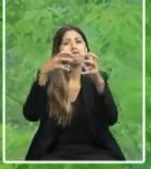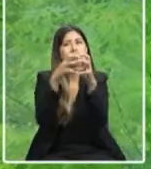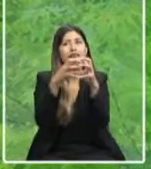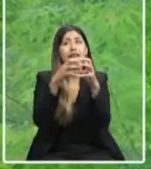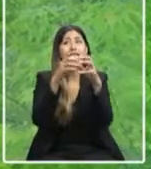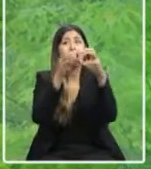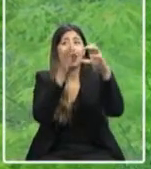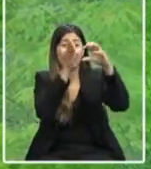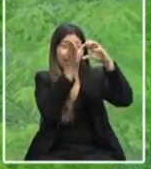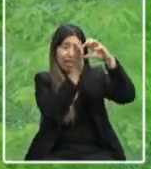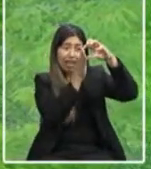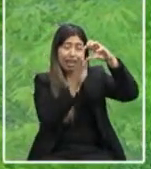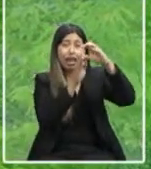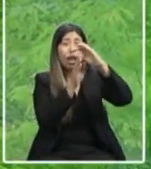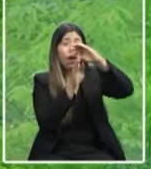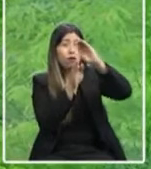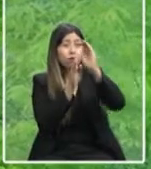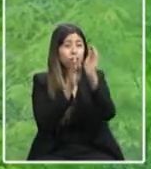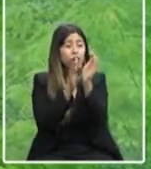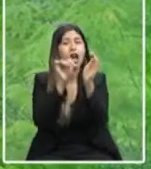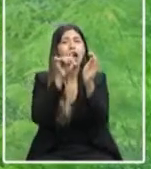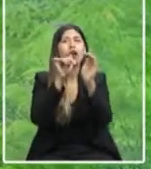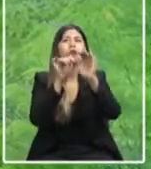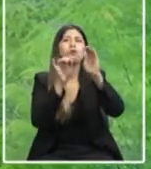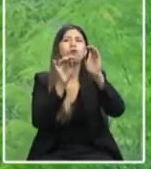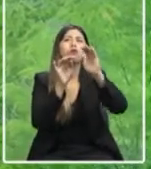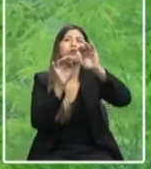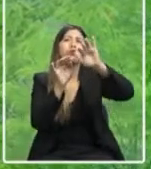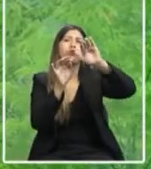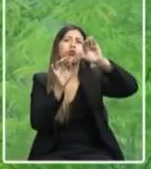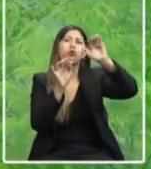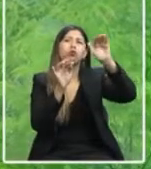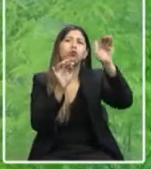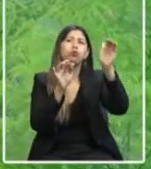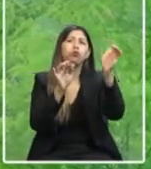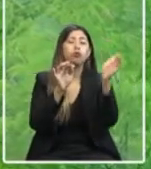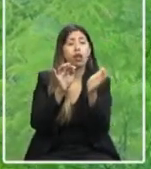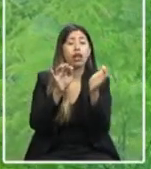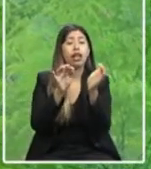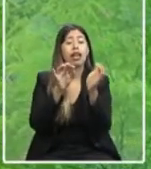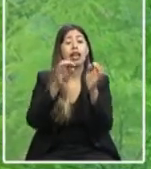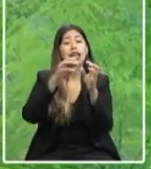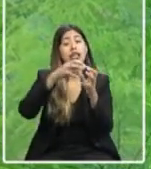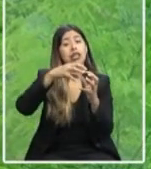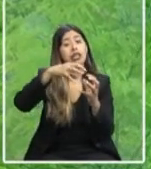and our femur is going more laterally than it was in apes.